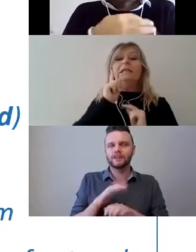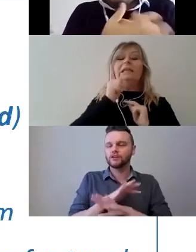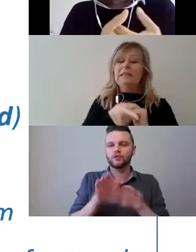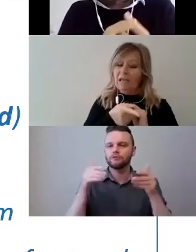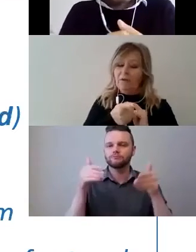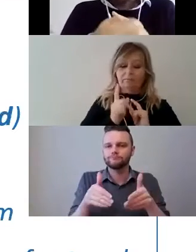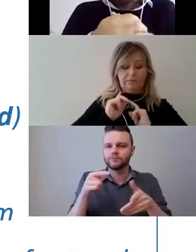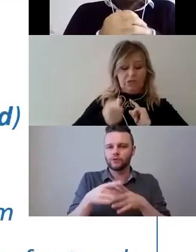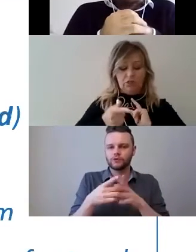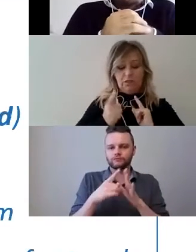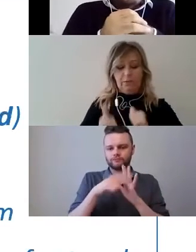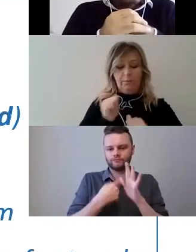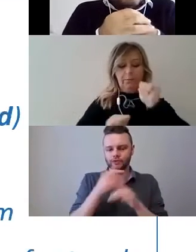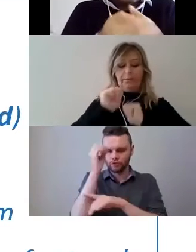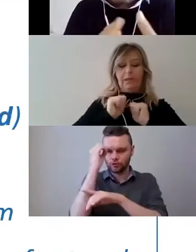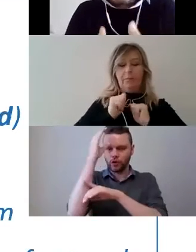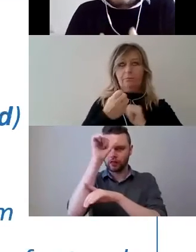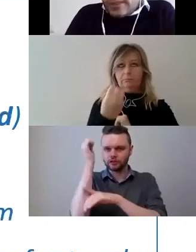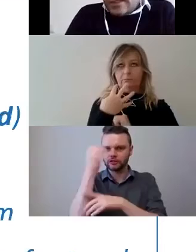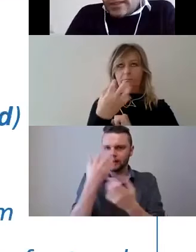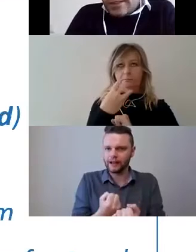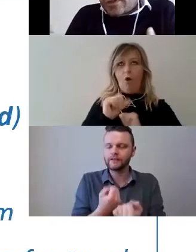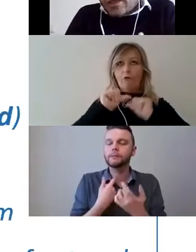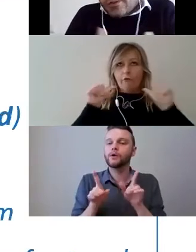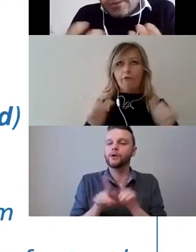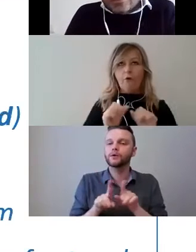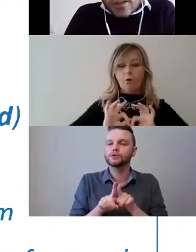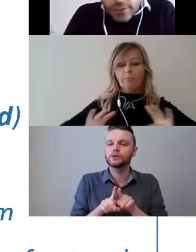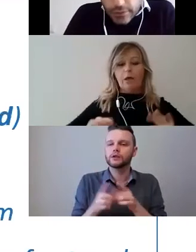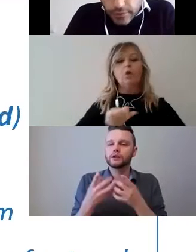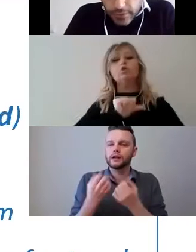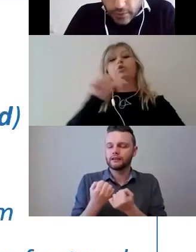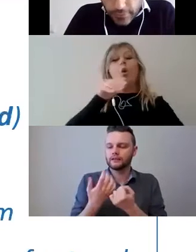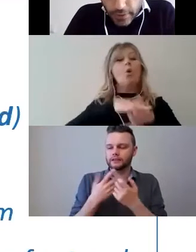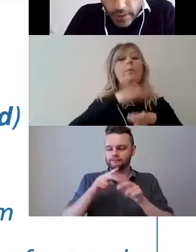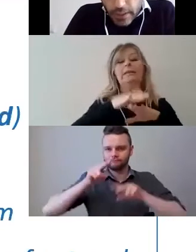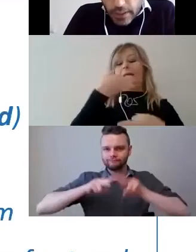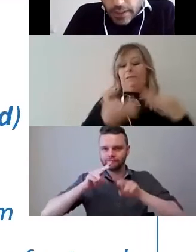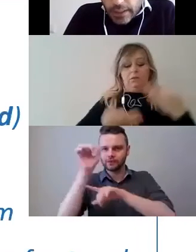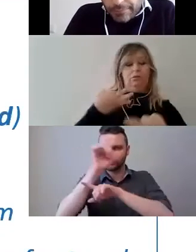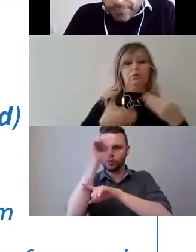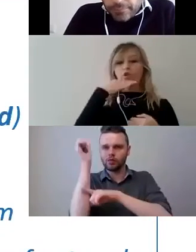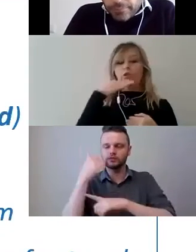having judicial knowledge, but it's having analytic knowledge in terms of